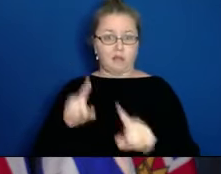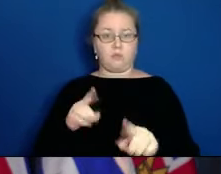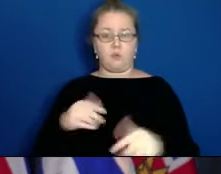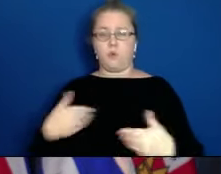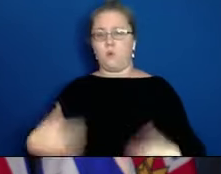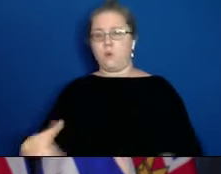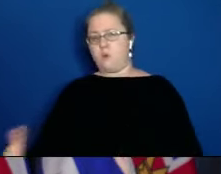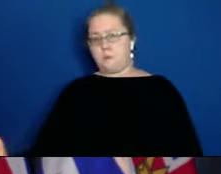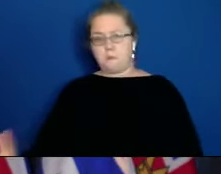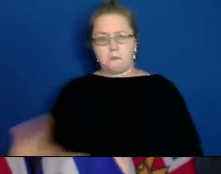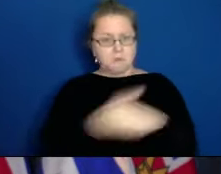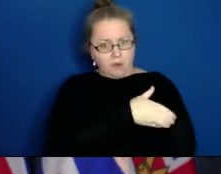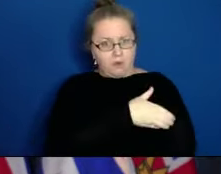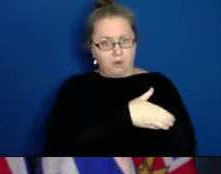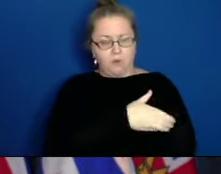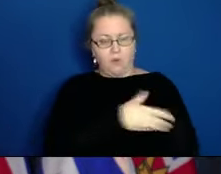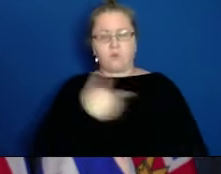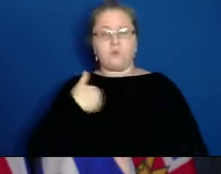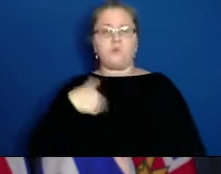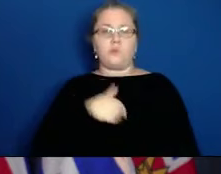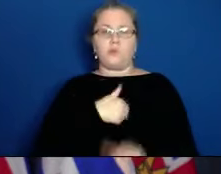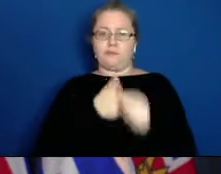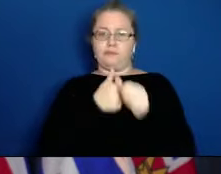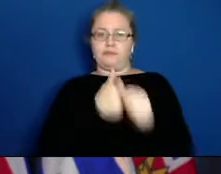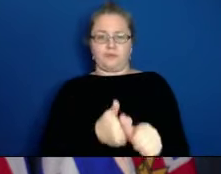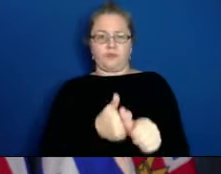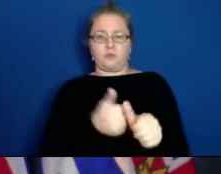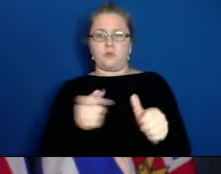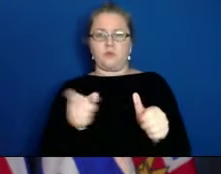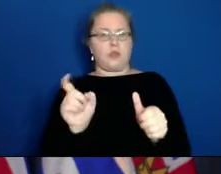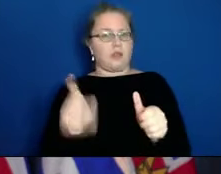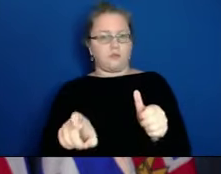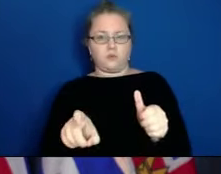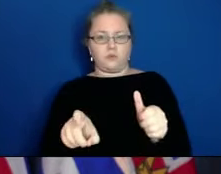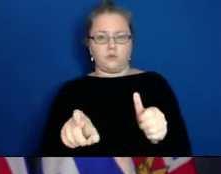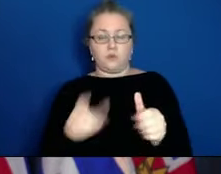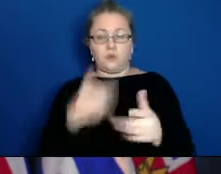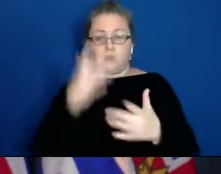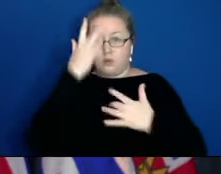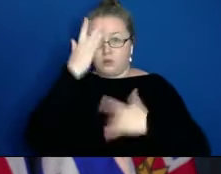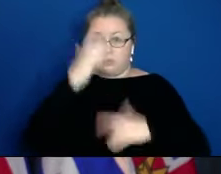power they require to be effective. We need to make these orders work to stop the